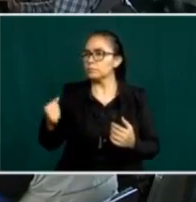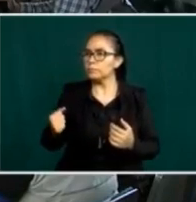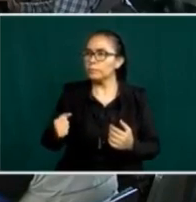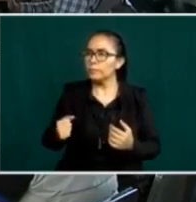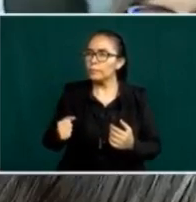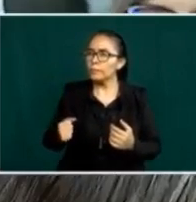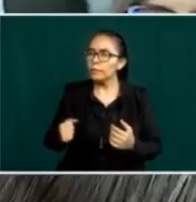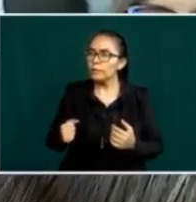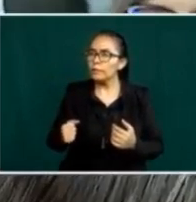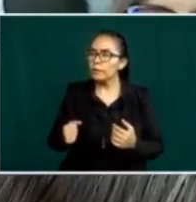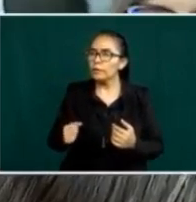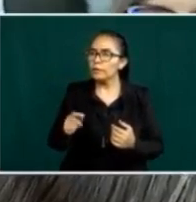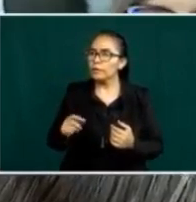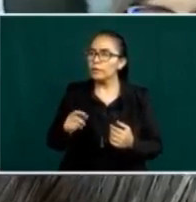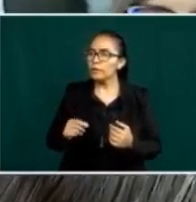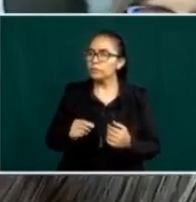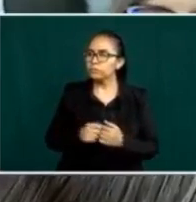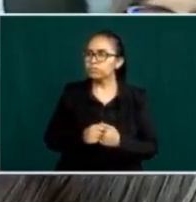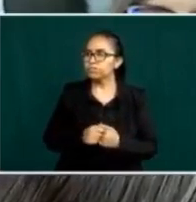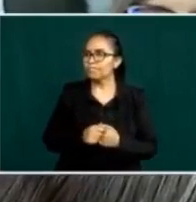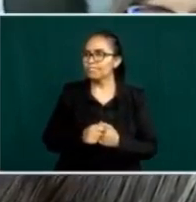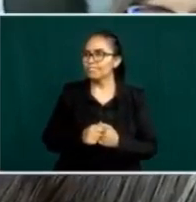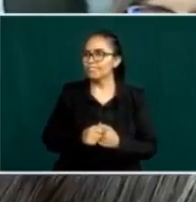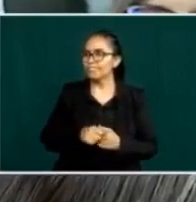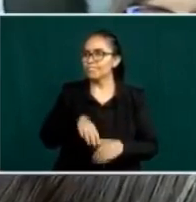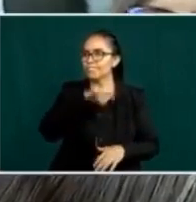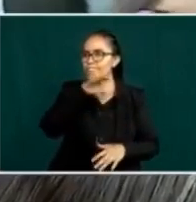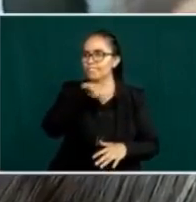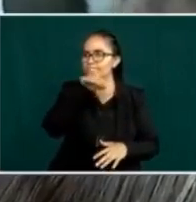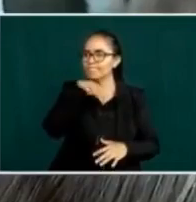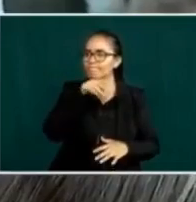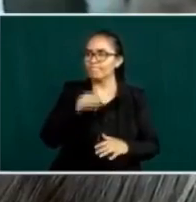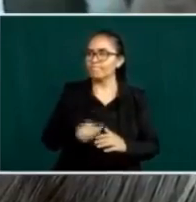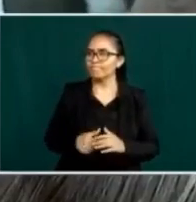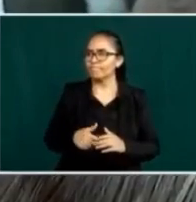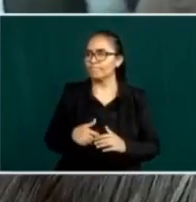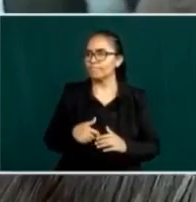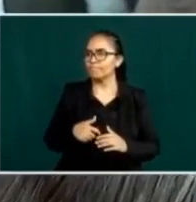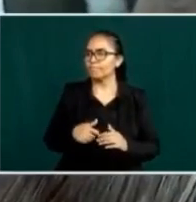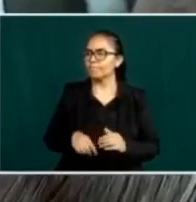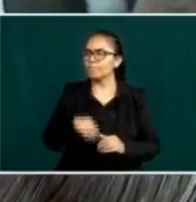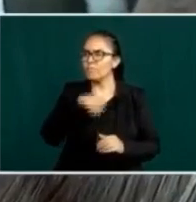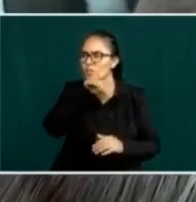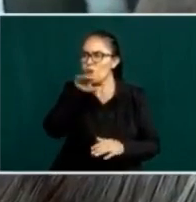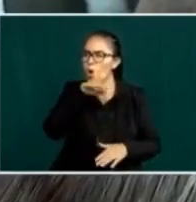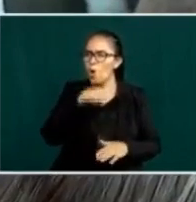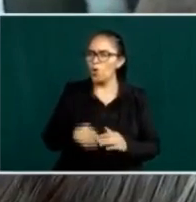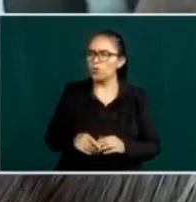organizations or institutions have grown over 30 years,